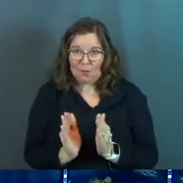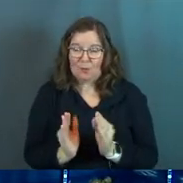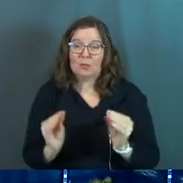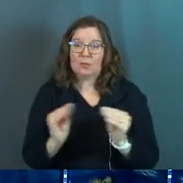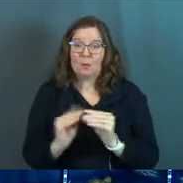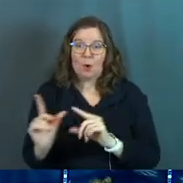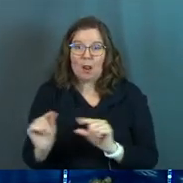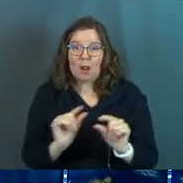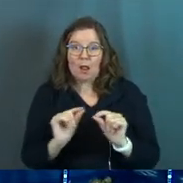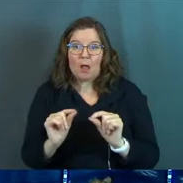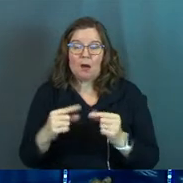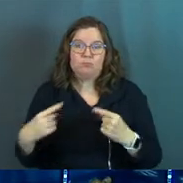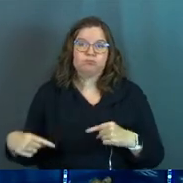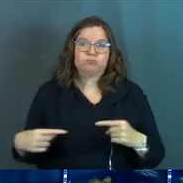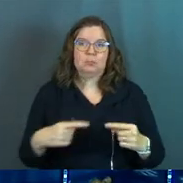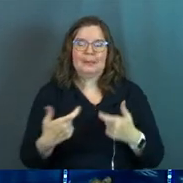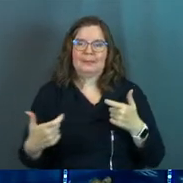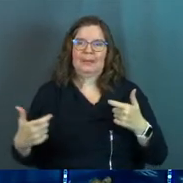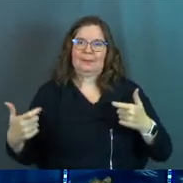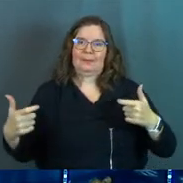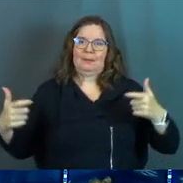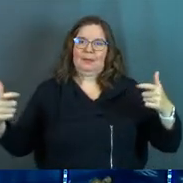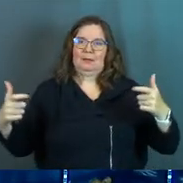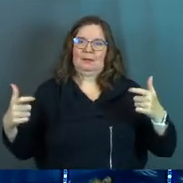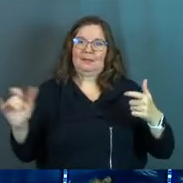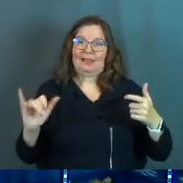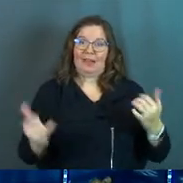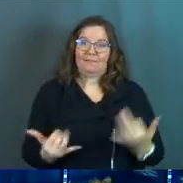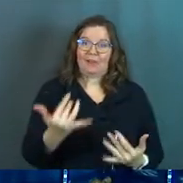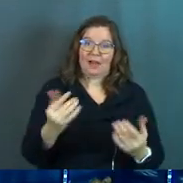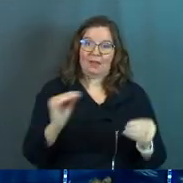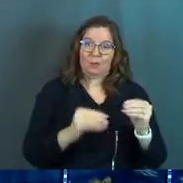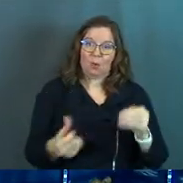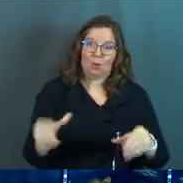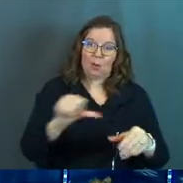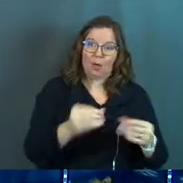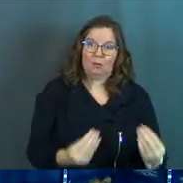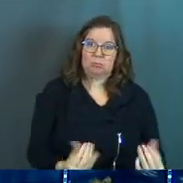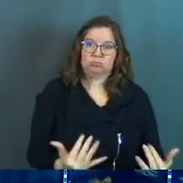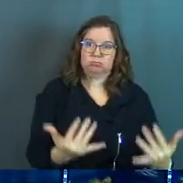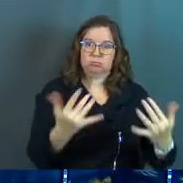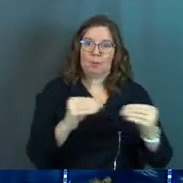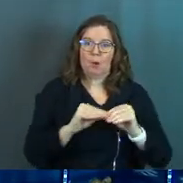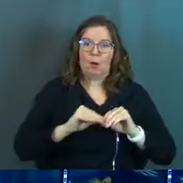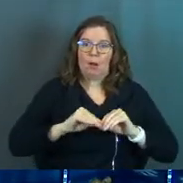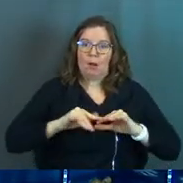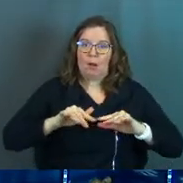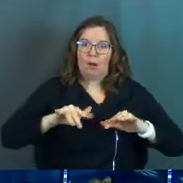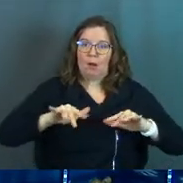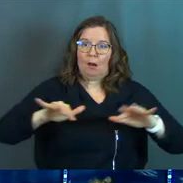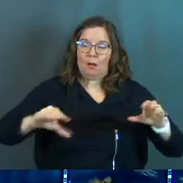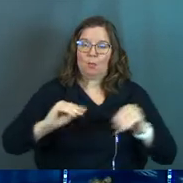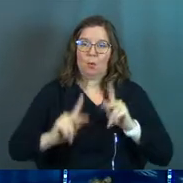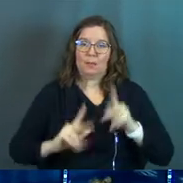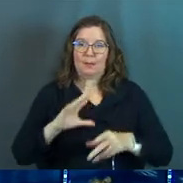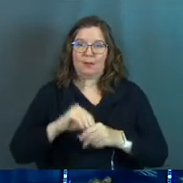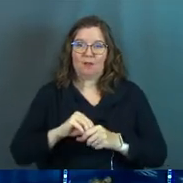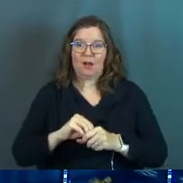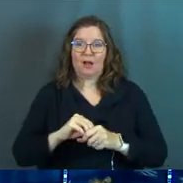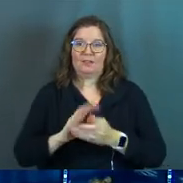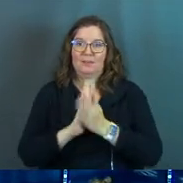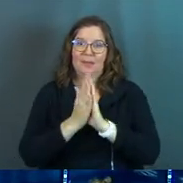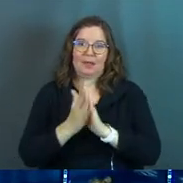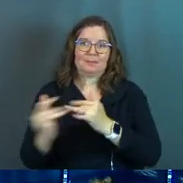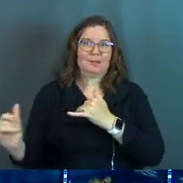The more you gossip about it, the bigger the fire gets. It moves to other people. More people get involved. It's a